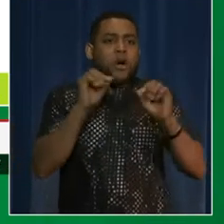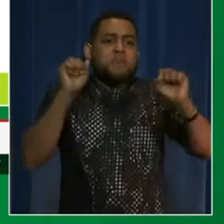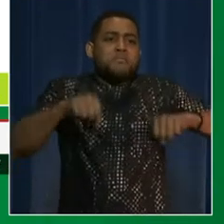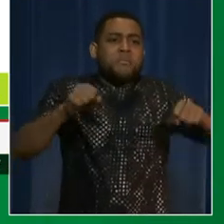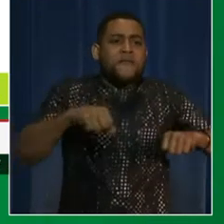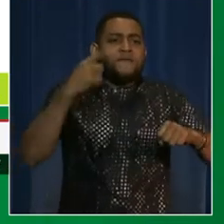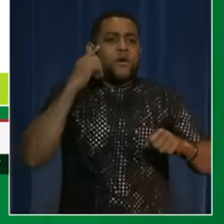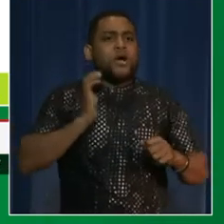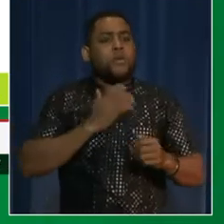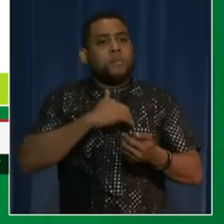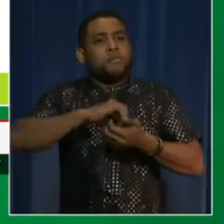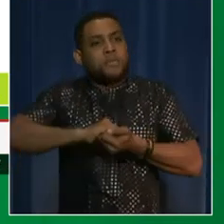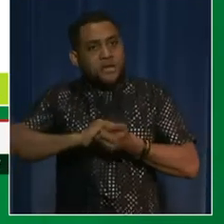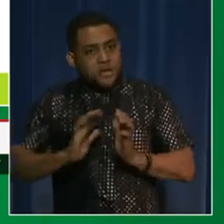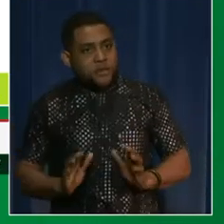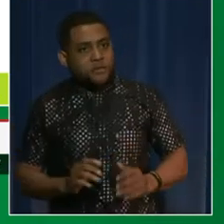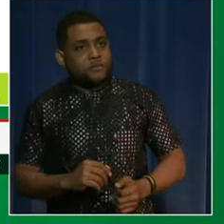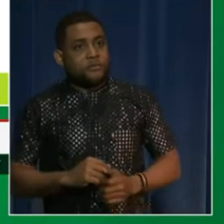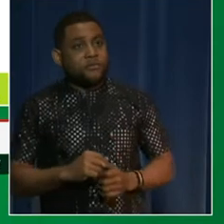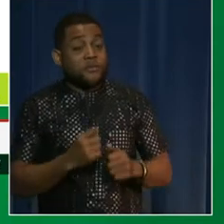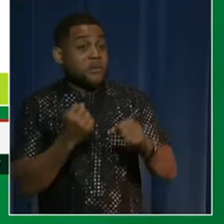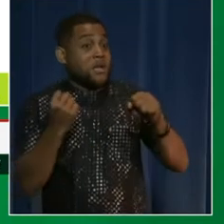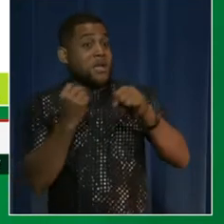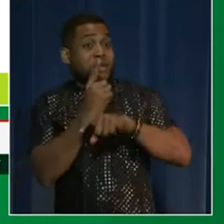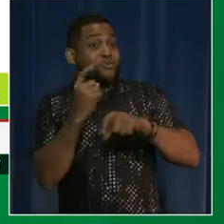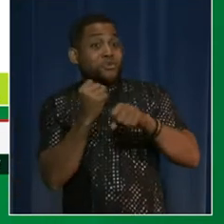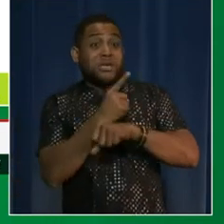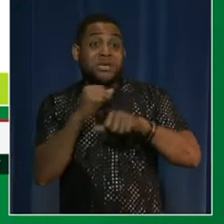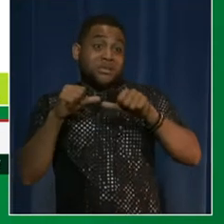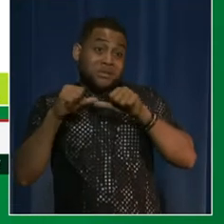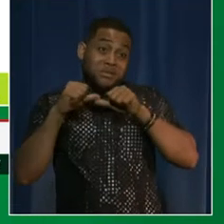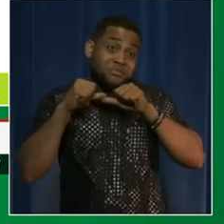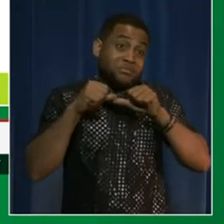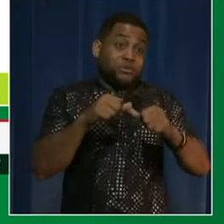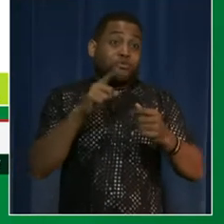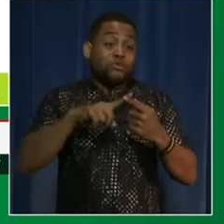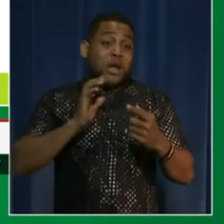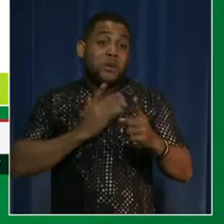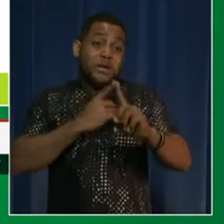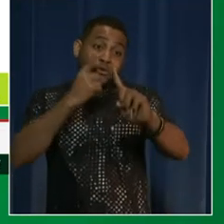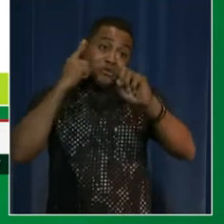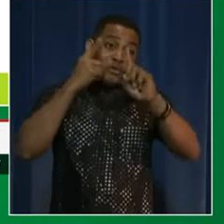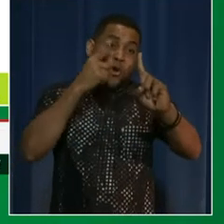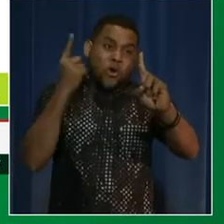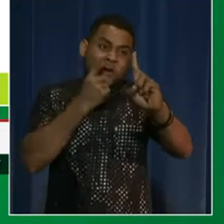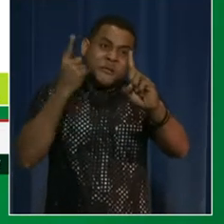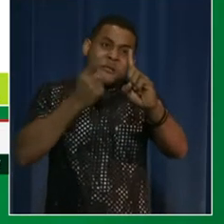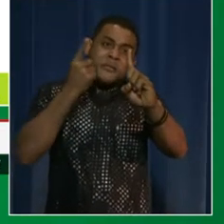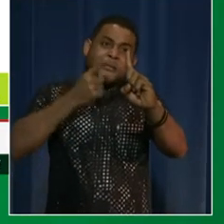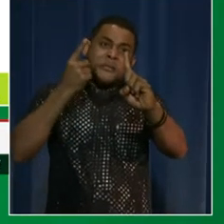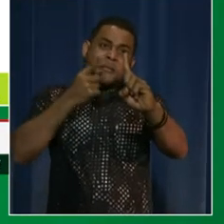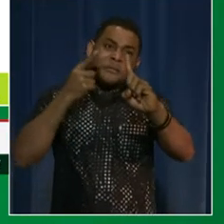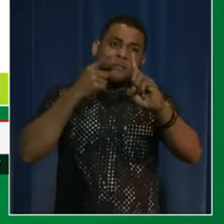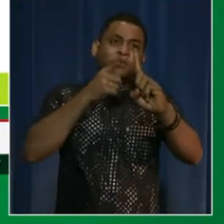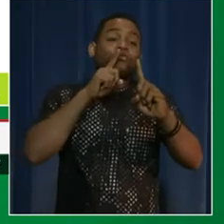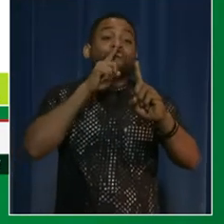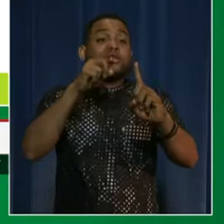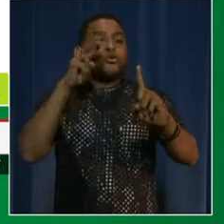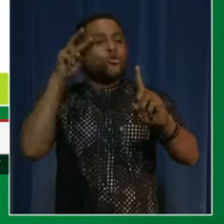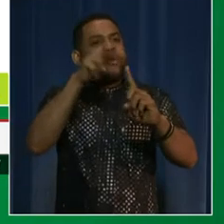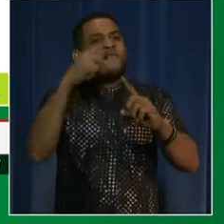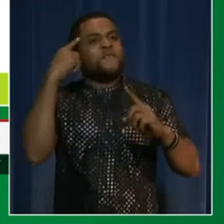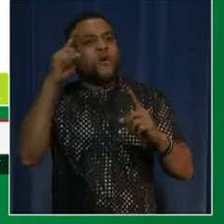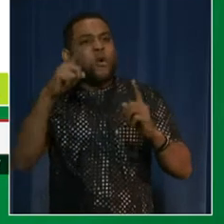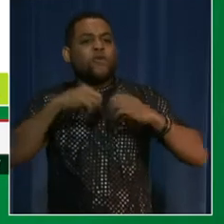push towards our goals for affordable housing and inclusivity here in the district. So we look forward to getting these great projects off the ground and working with